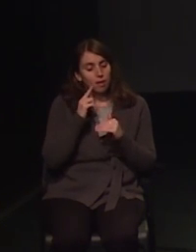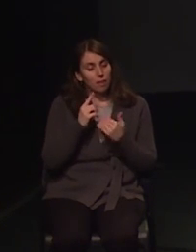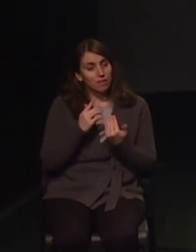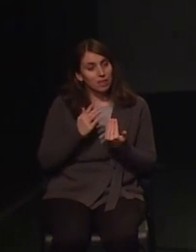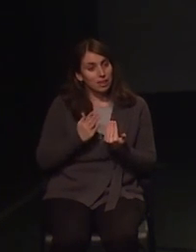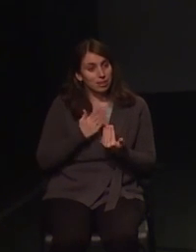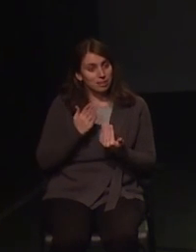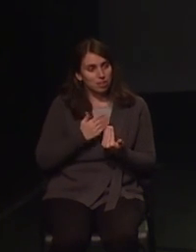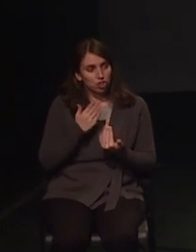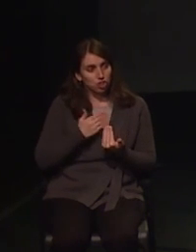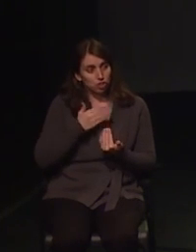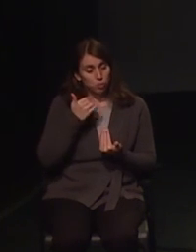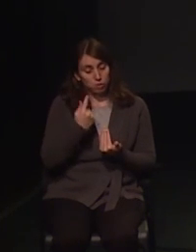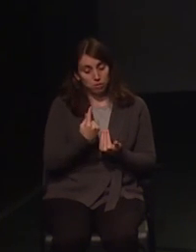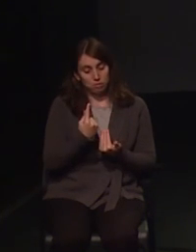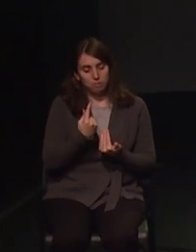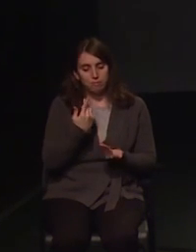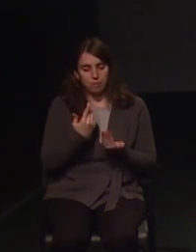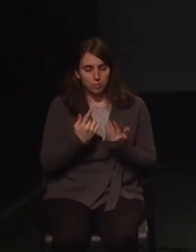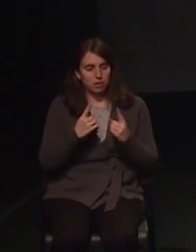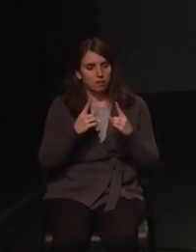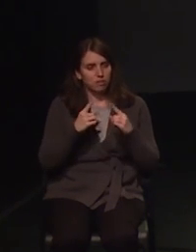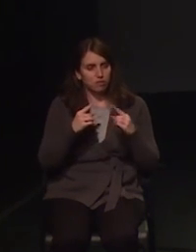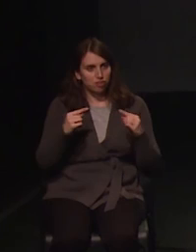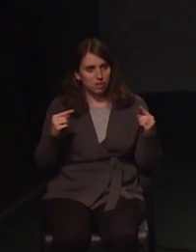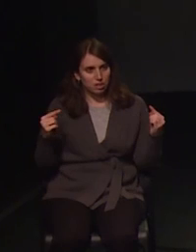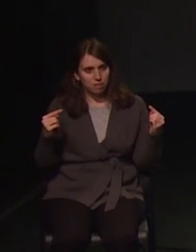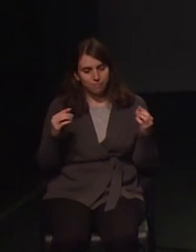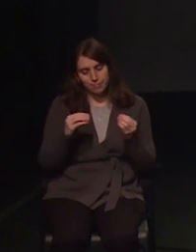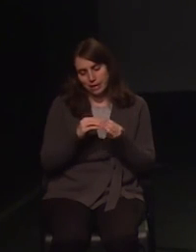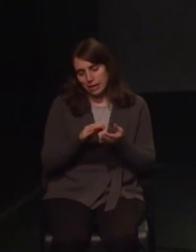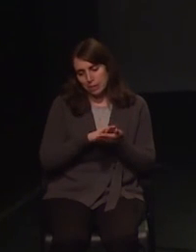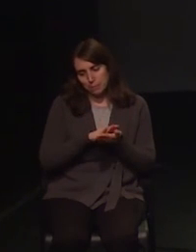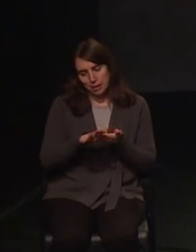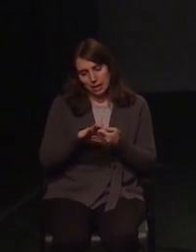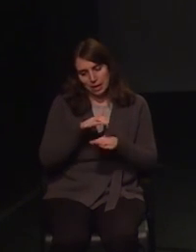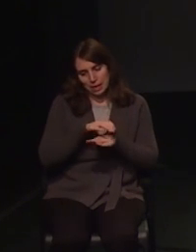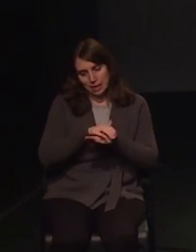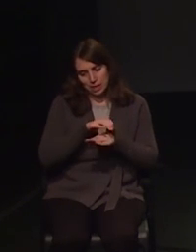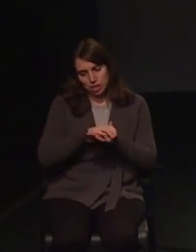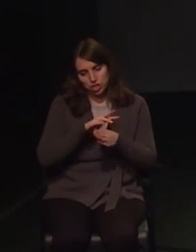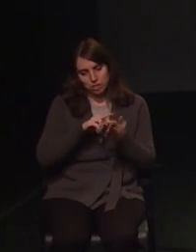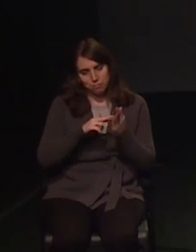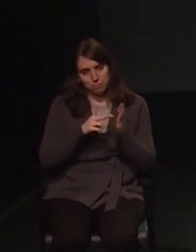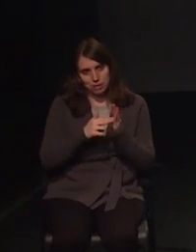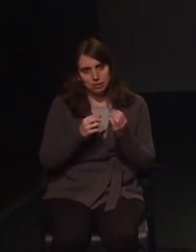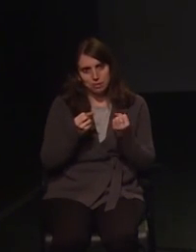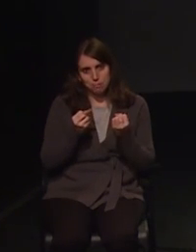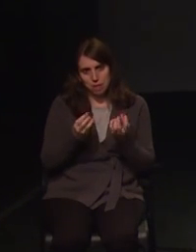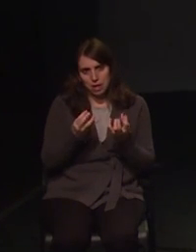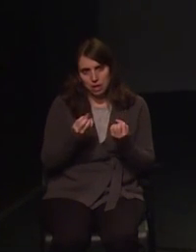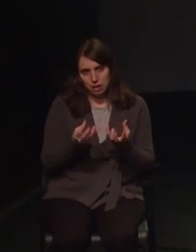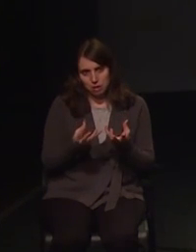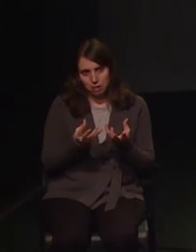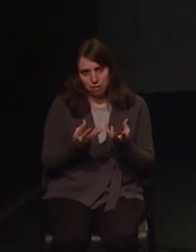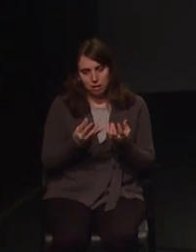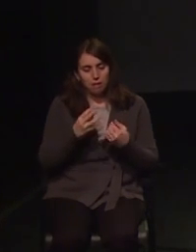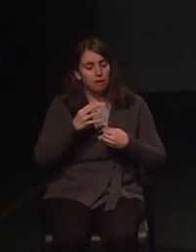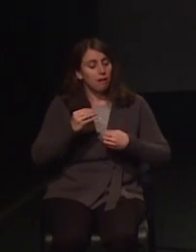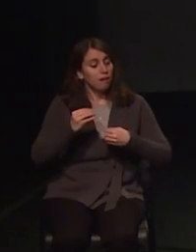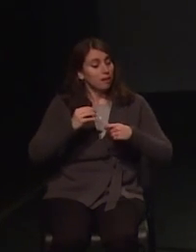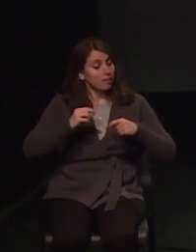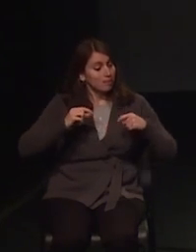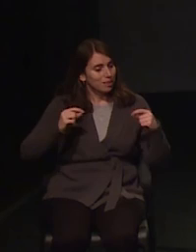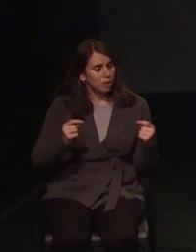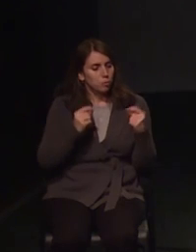maybe diversity. In plain English, of course, it means many. And it celebrates, and I